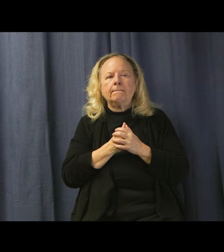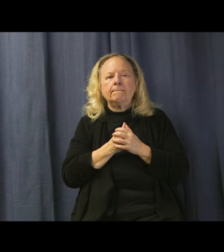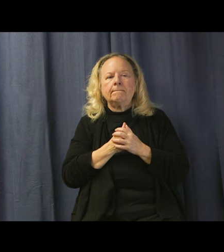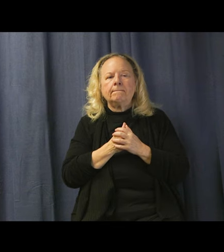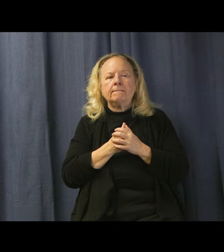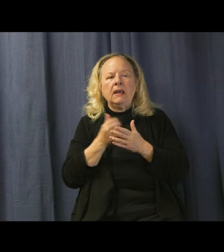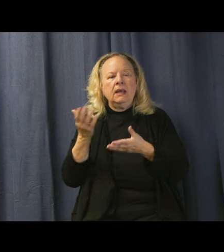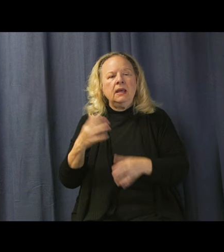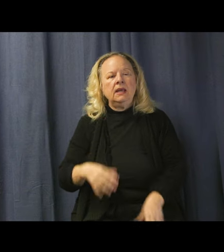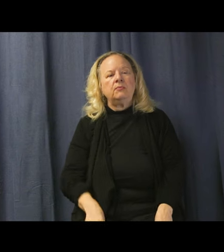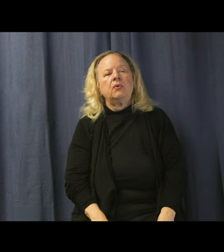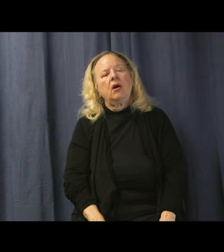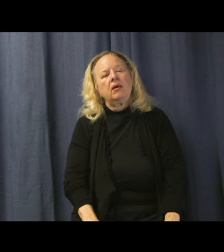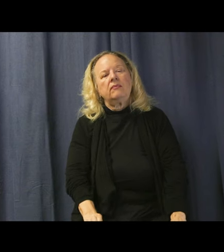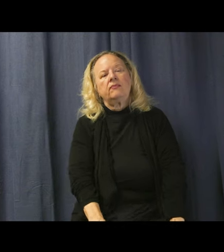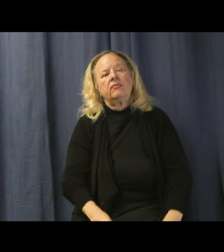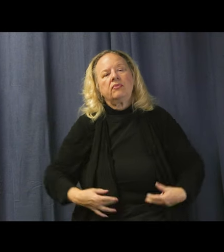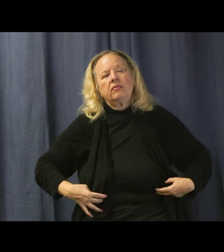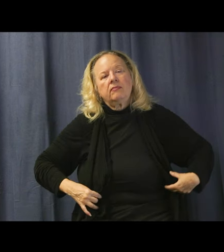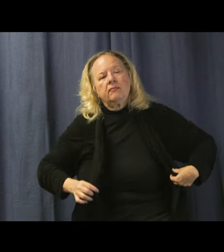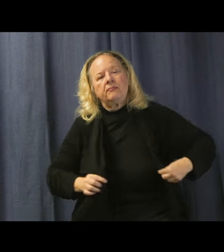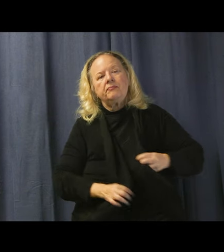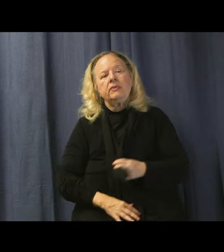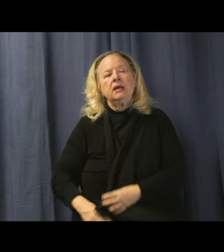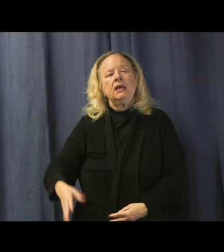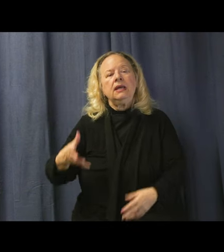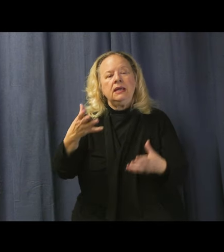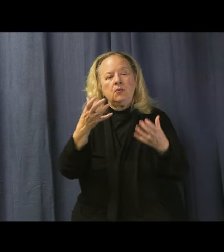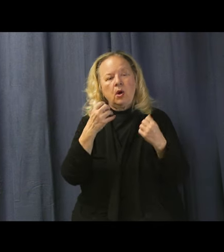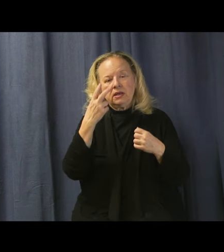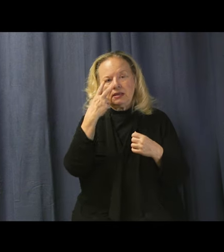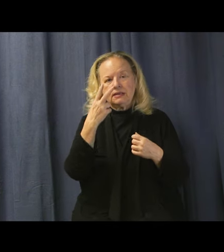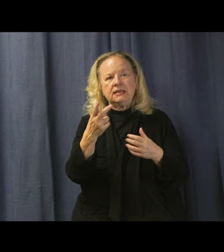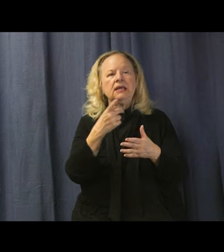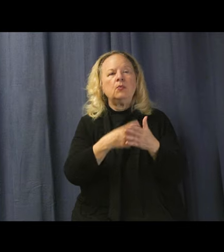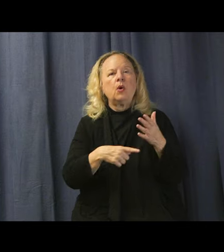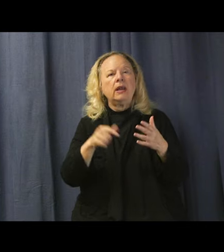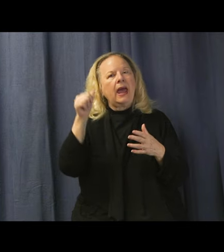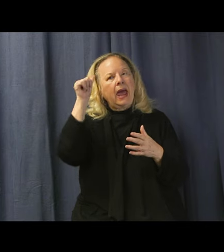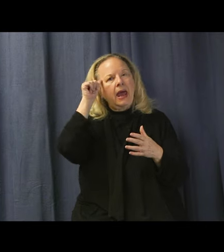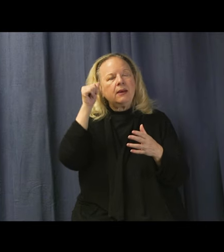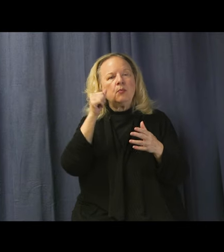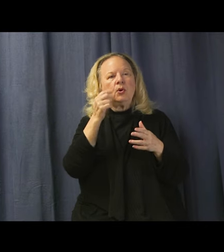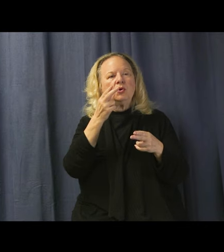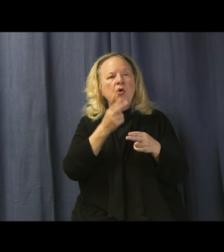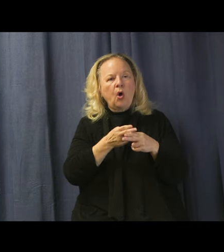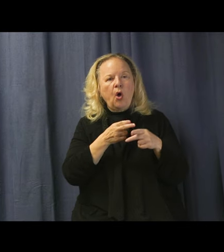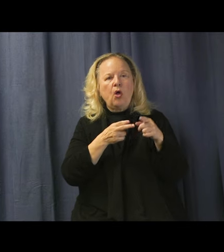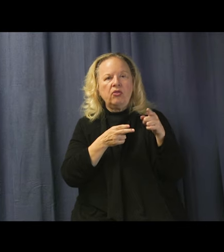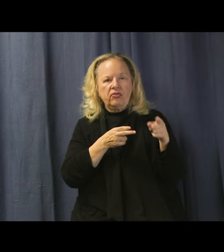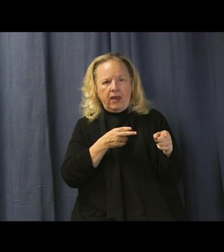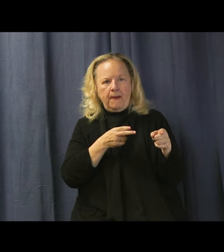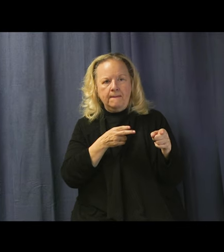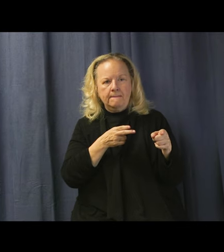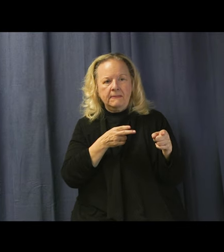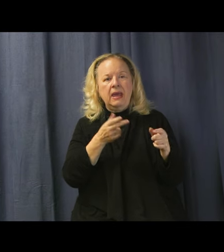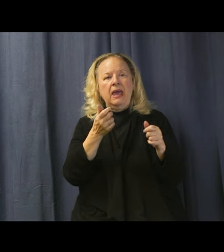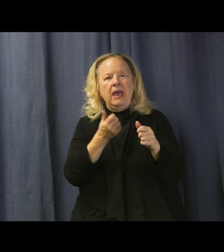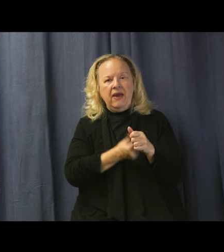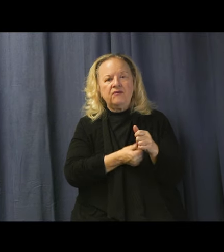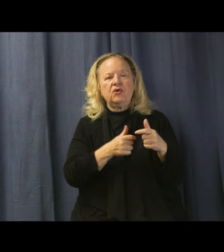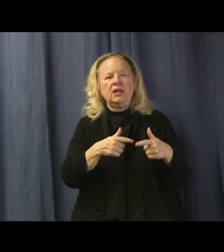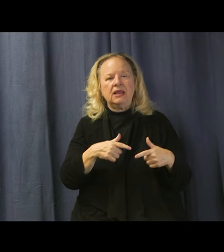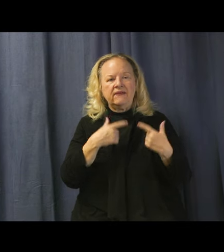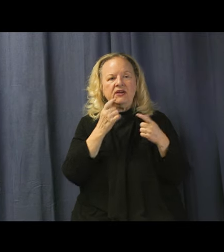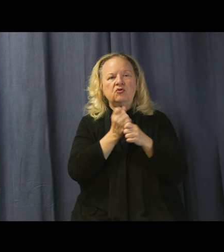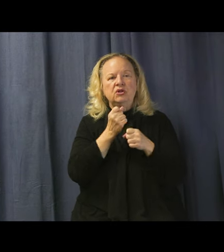he brought all the beasts to Adam, and he wanted to see what Adam would call them, and whatever Adam called every living